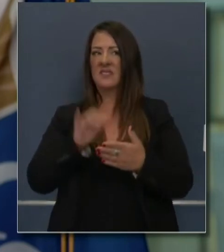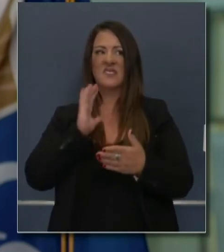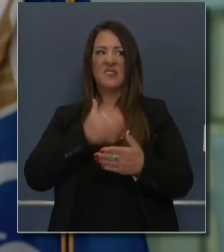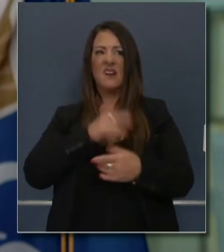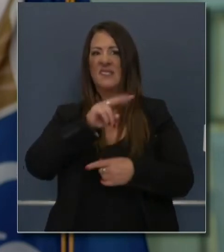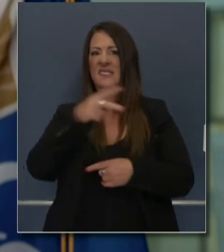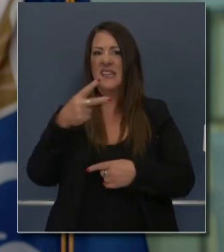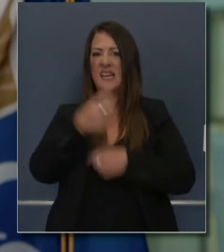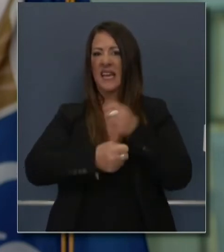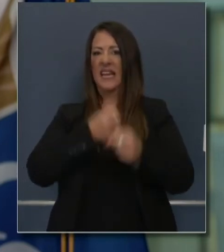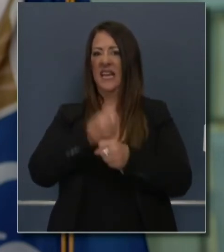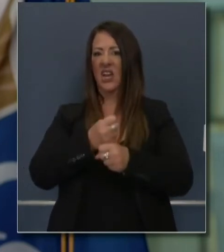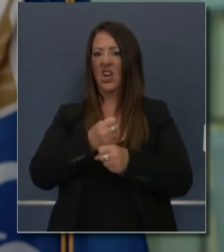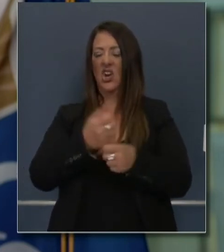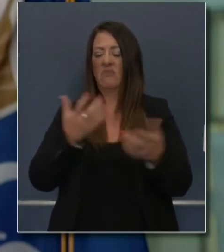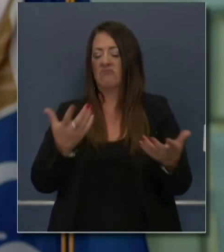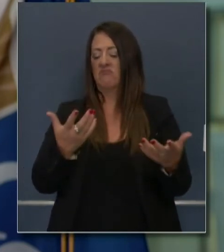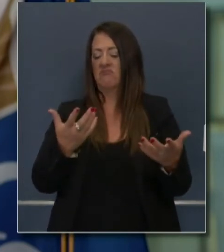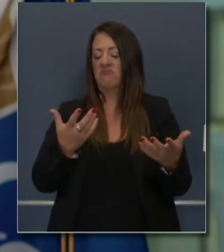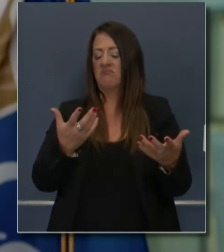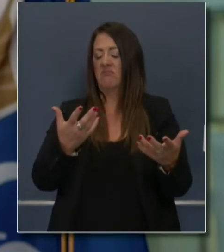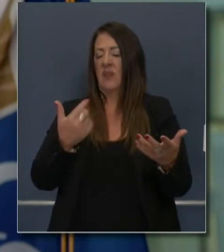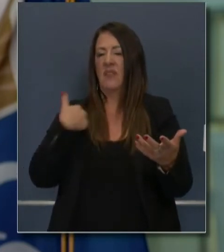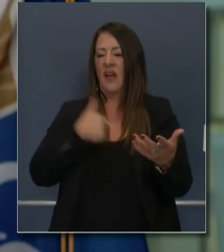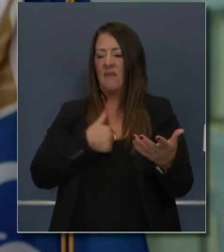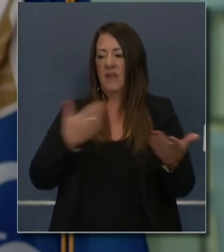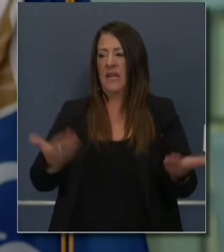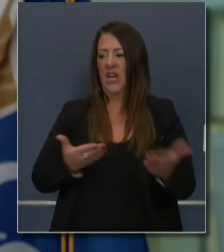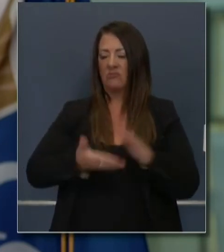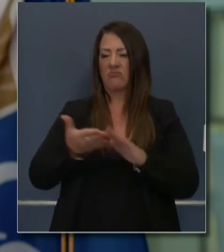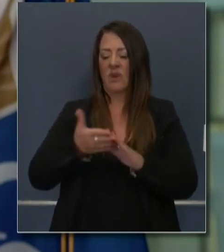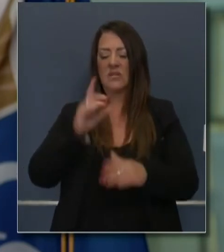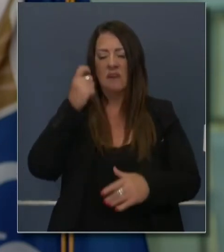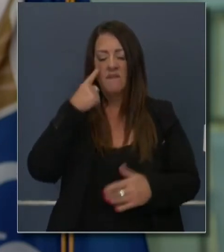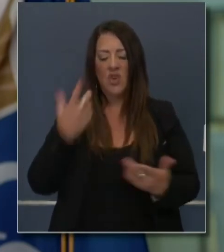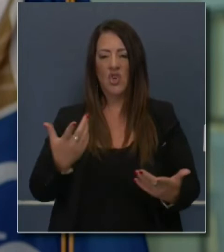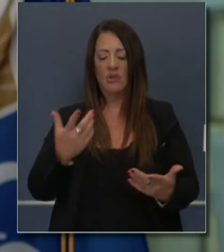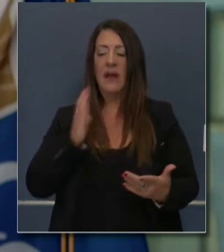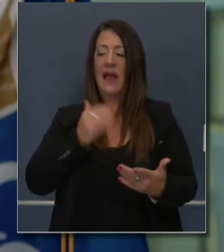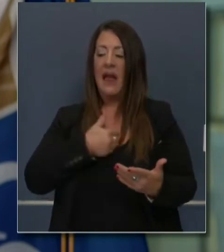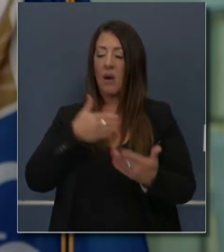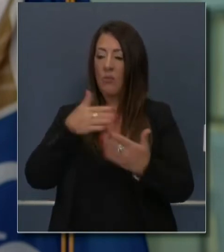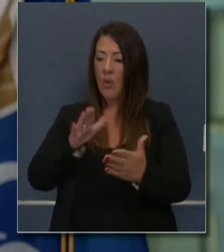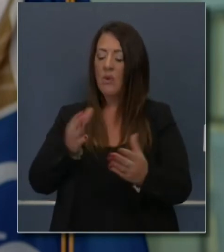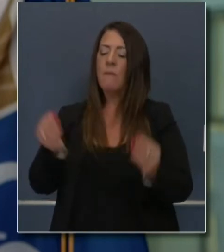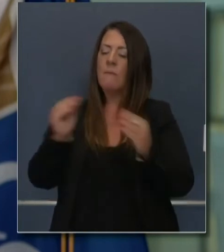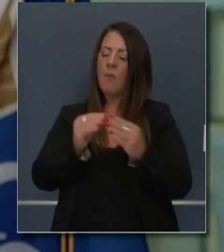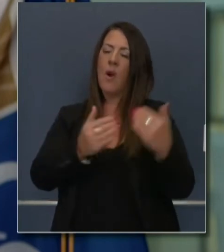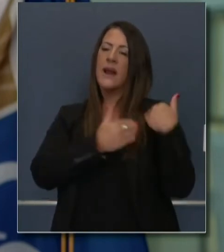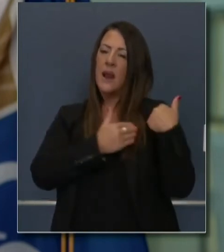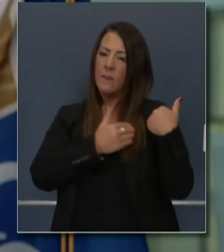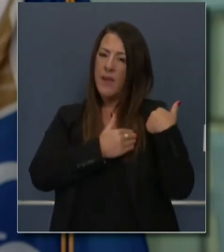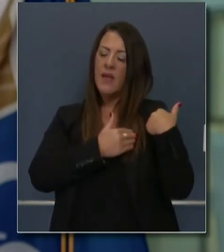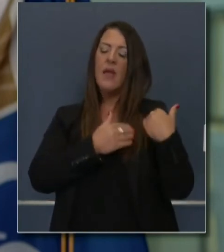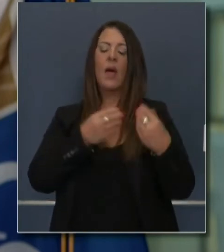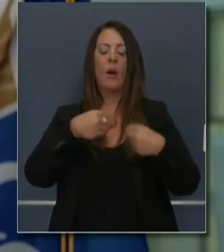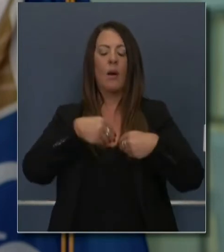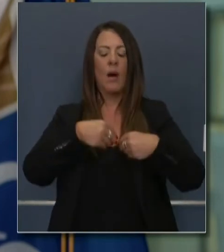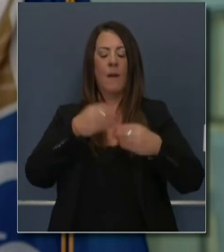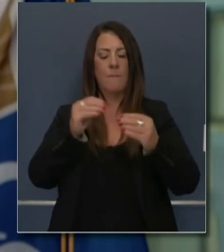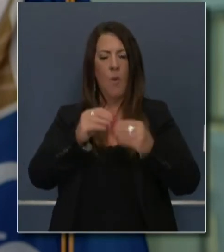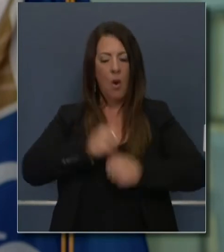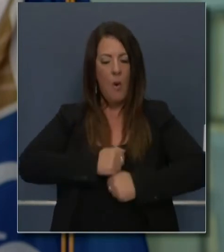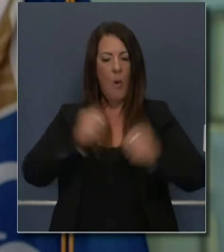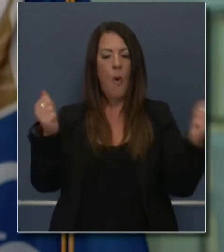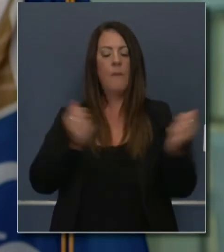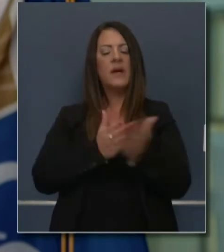year, our second legislative session. Our approach is more accountability, a lot more transparency. We're going to provide more resources, but